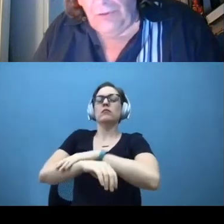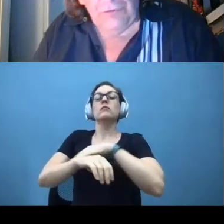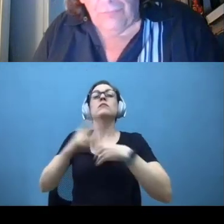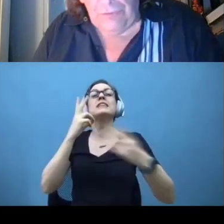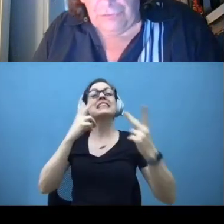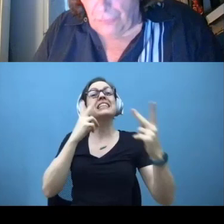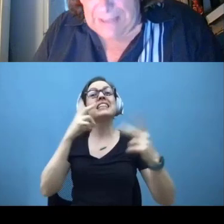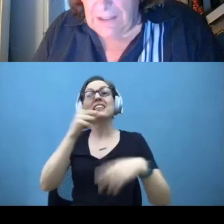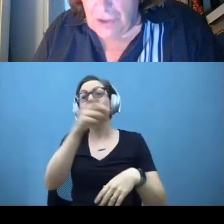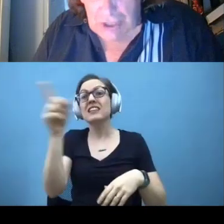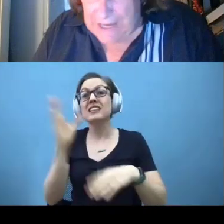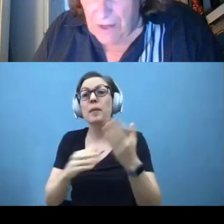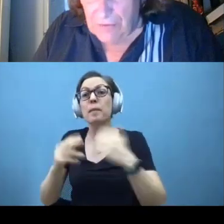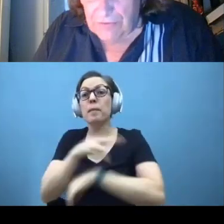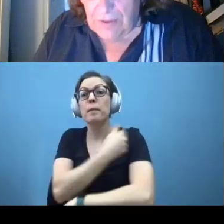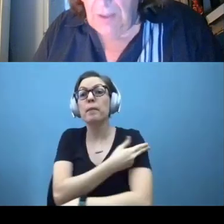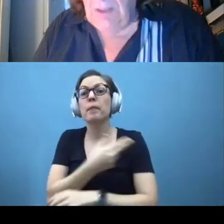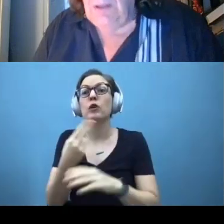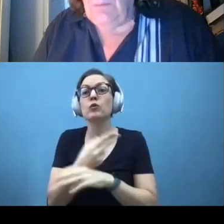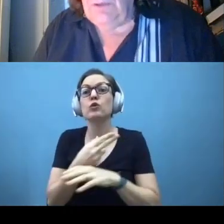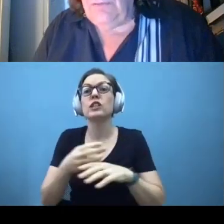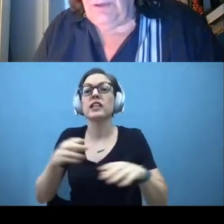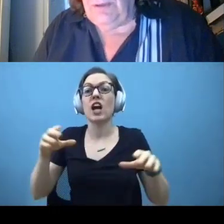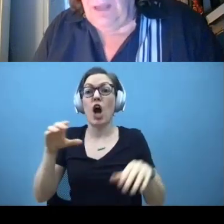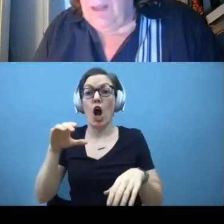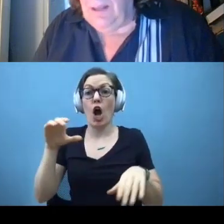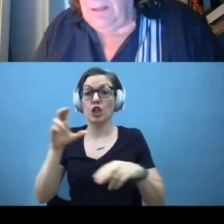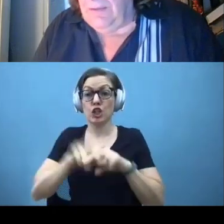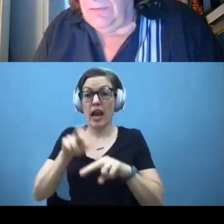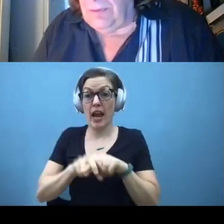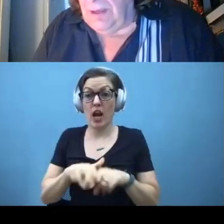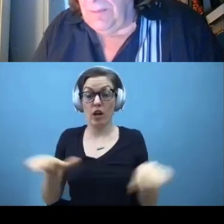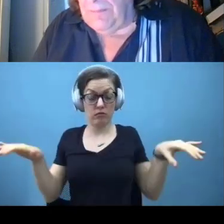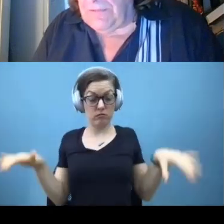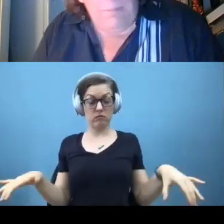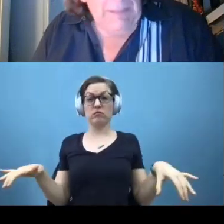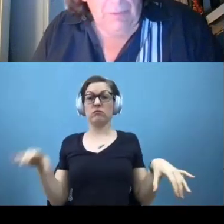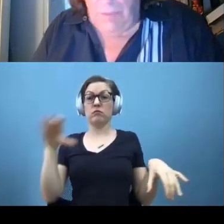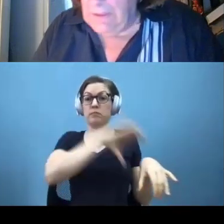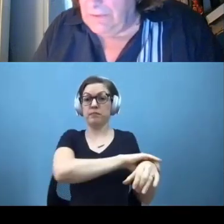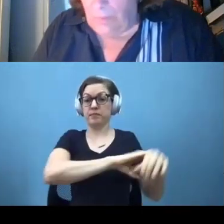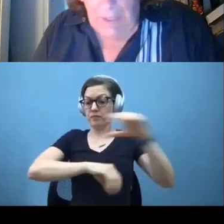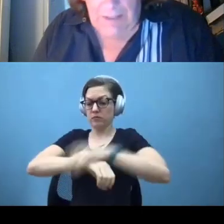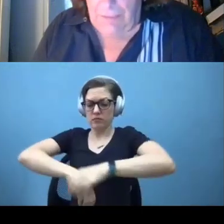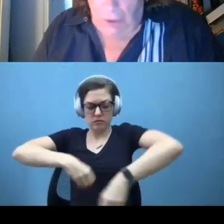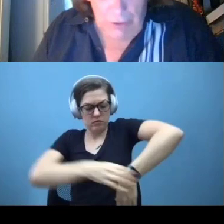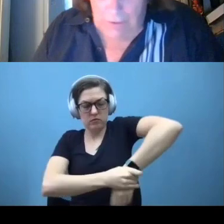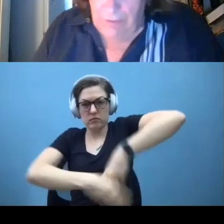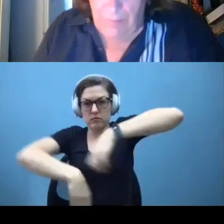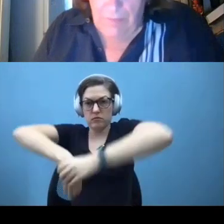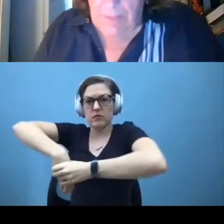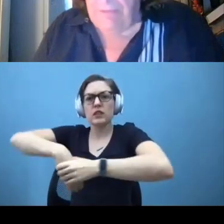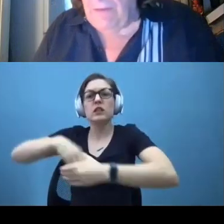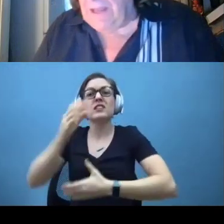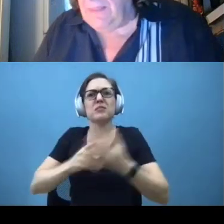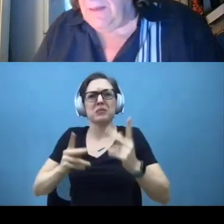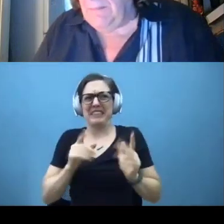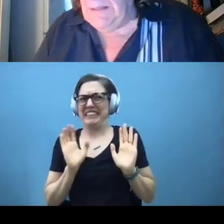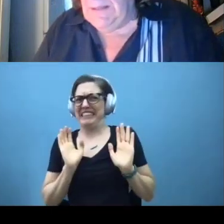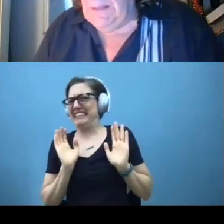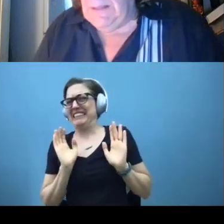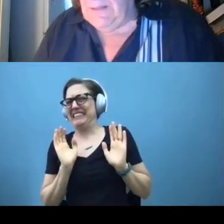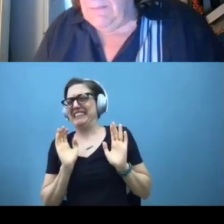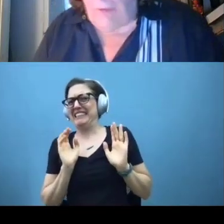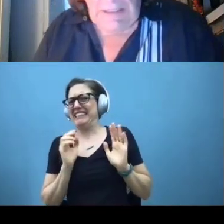hospitals the use of restraint chairs, which there's some people really don't like the look of them. They find